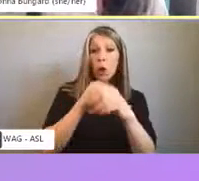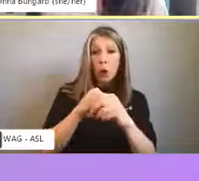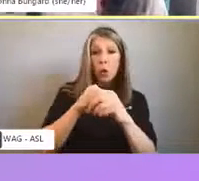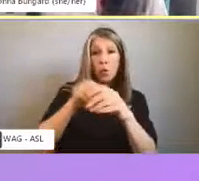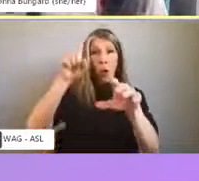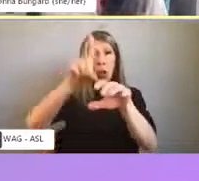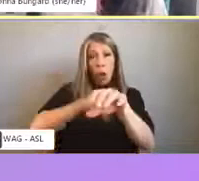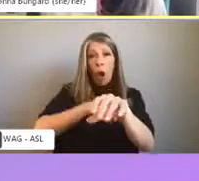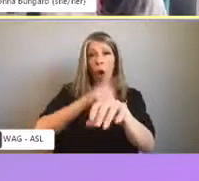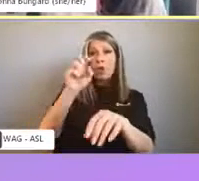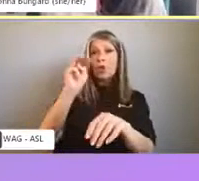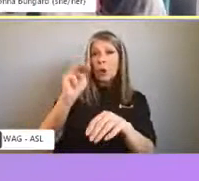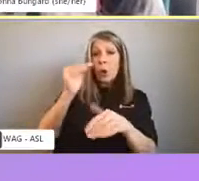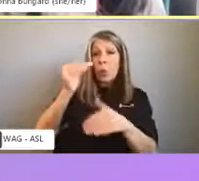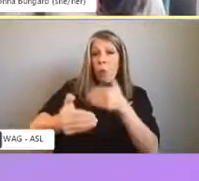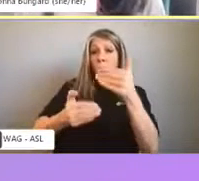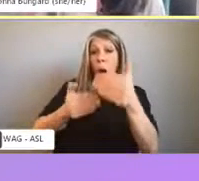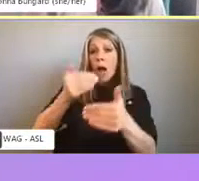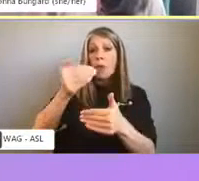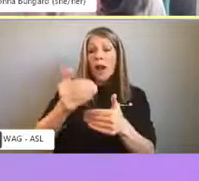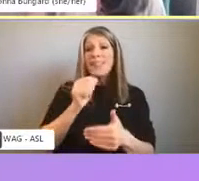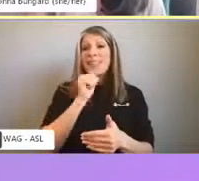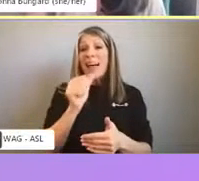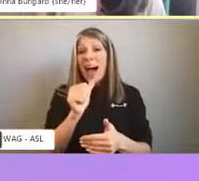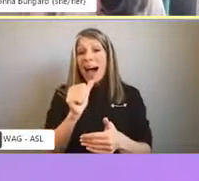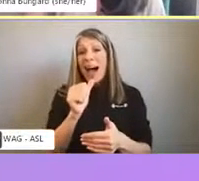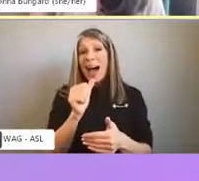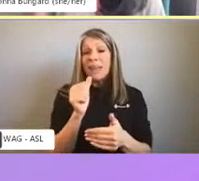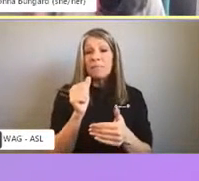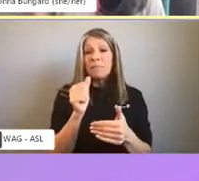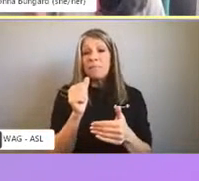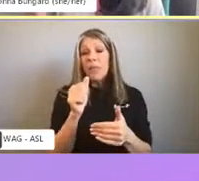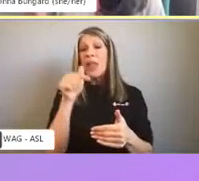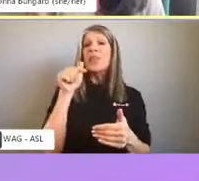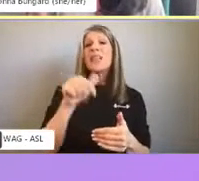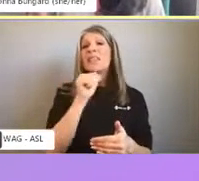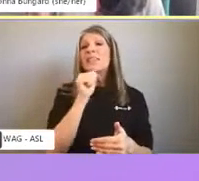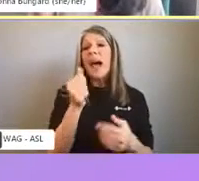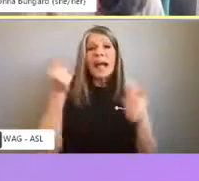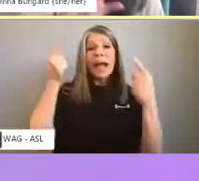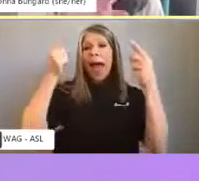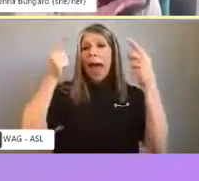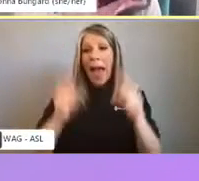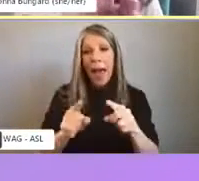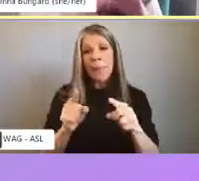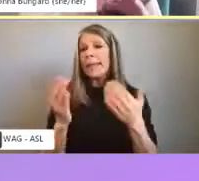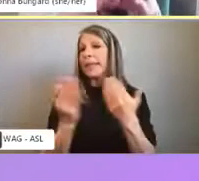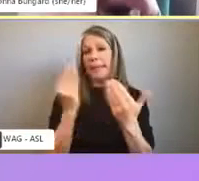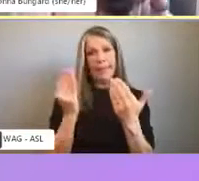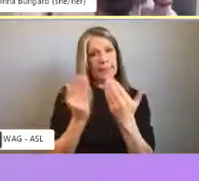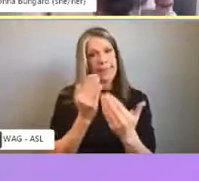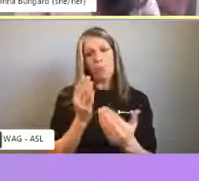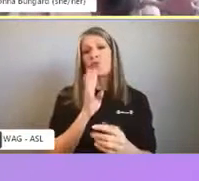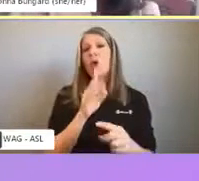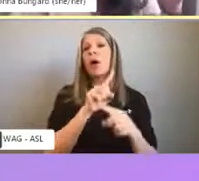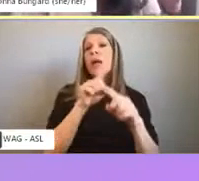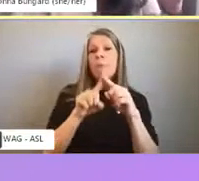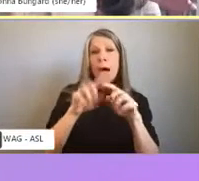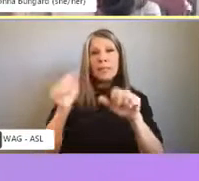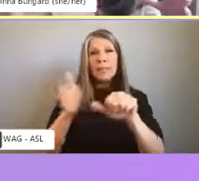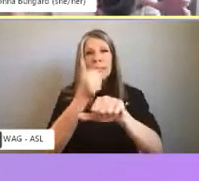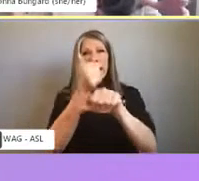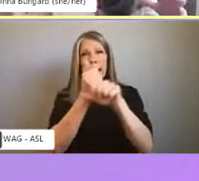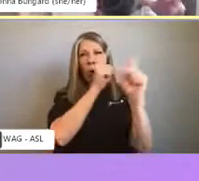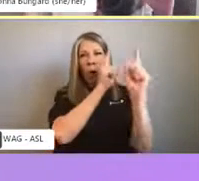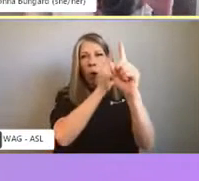long-term progress, not necessarily all low, this isn't going to be all low-hanging fruit. We're talking about a framework for all